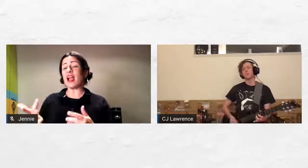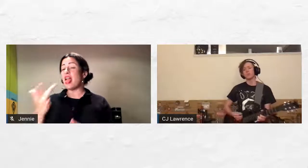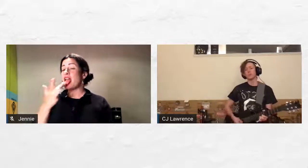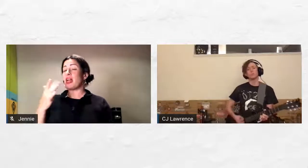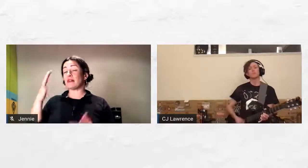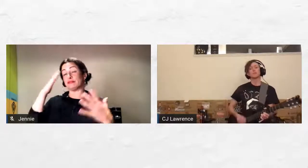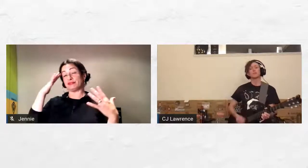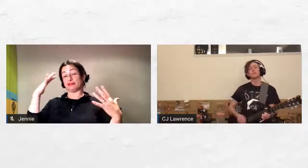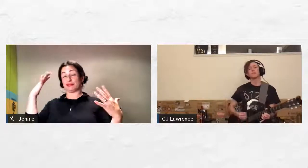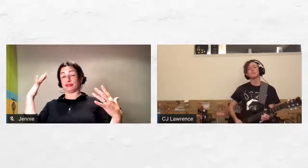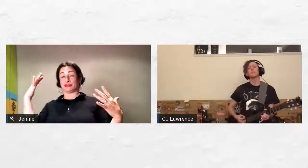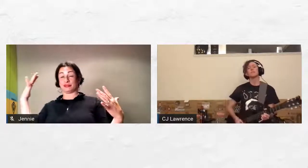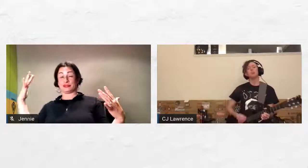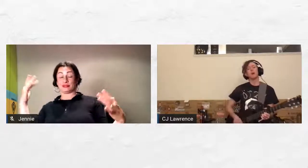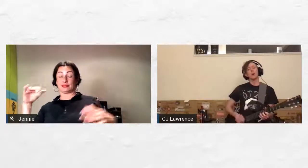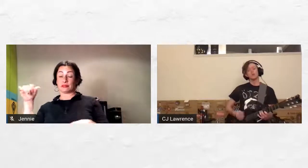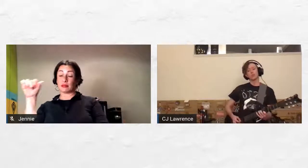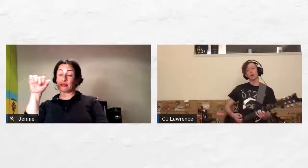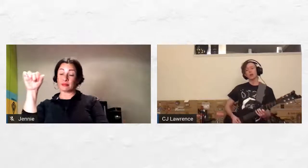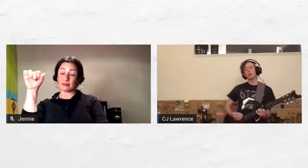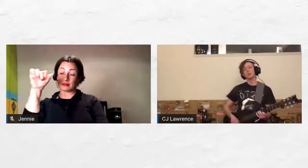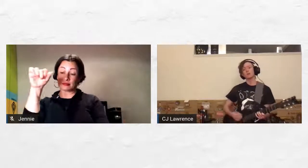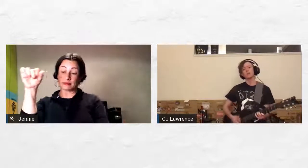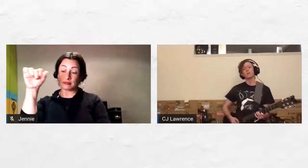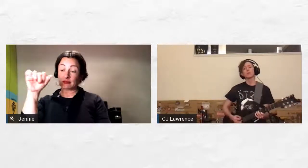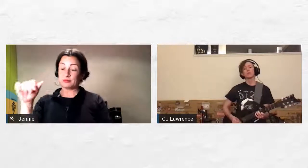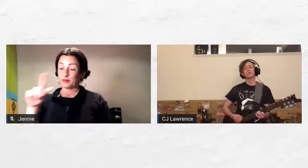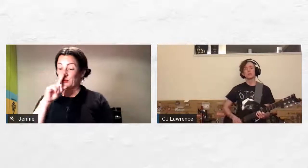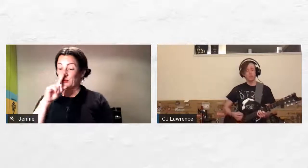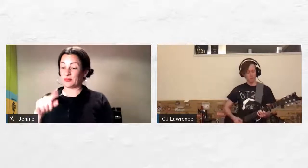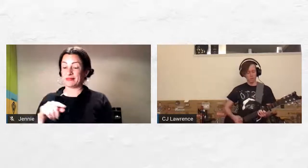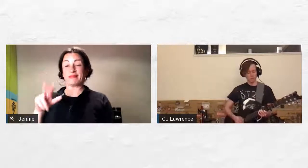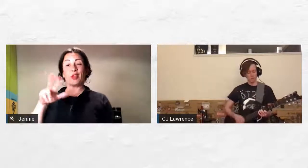33 dumb kids trying